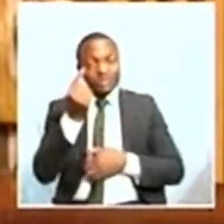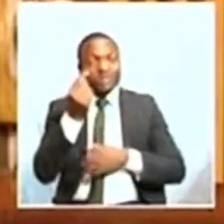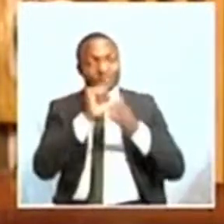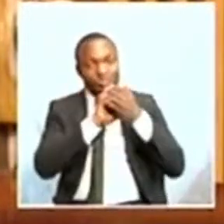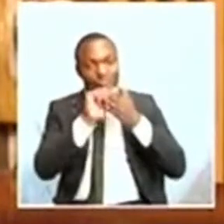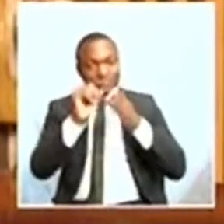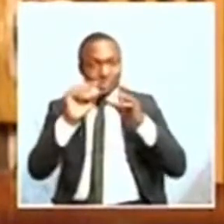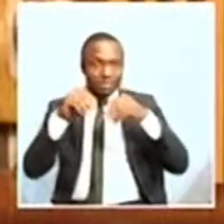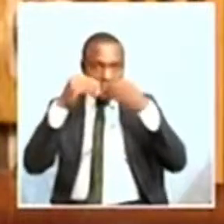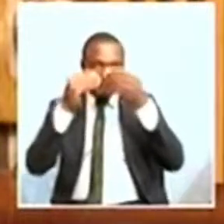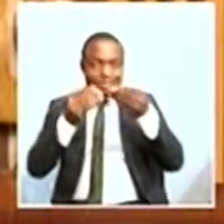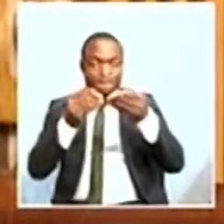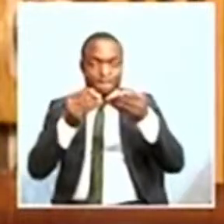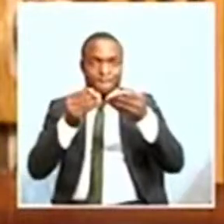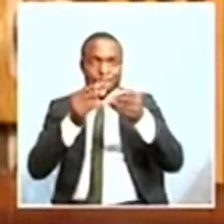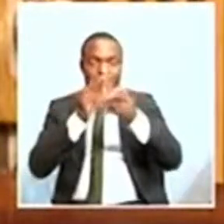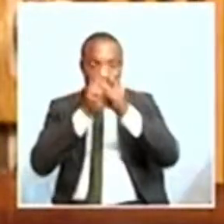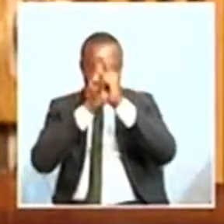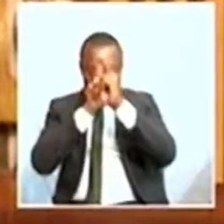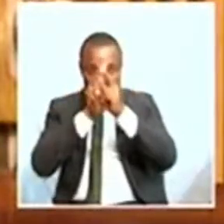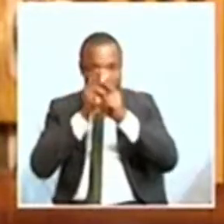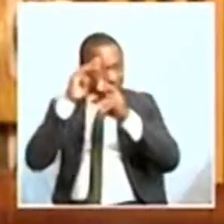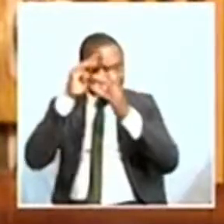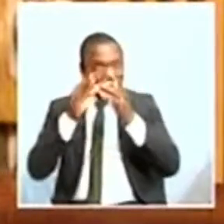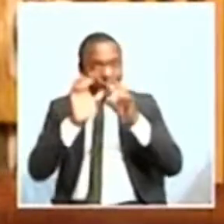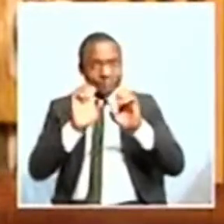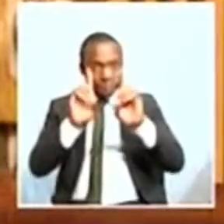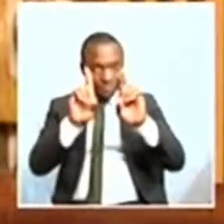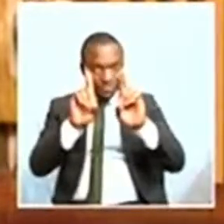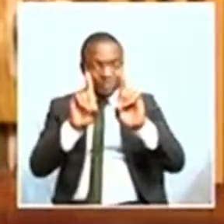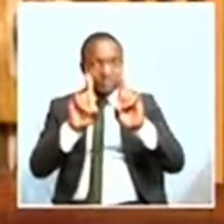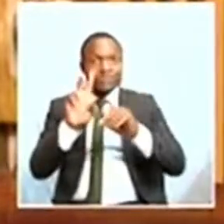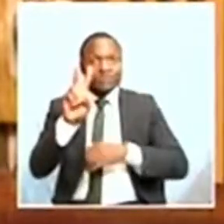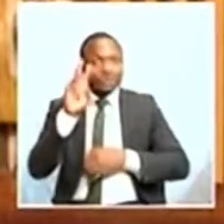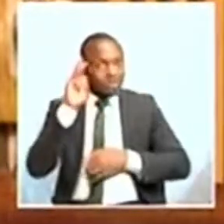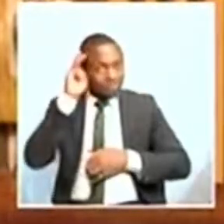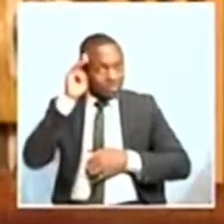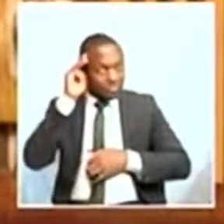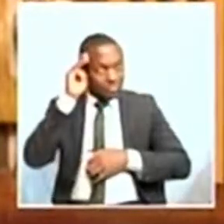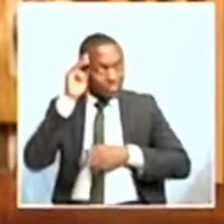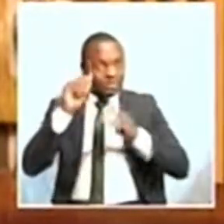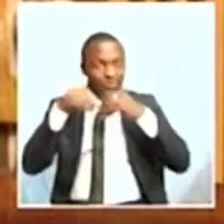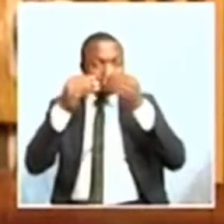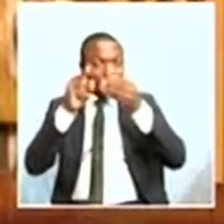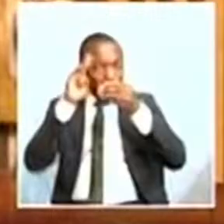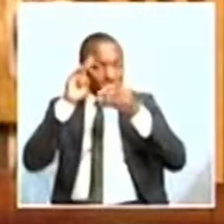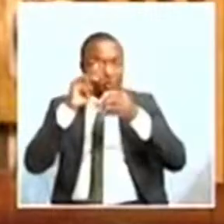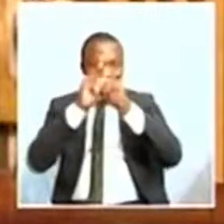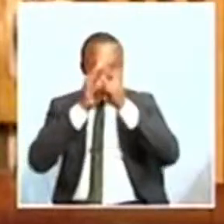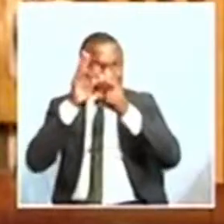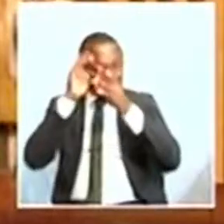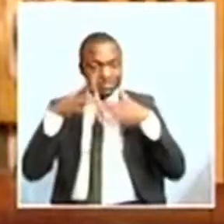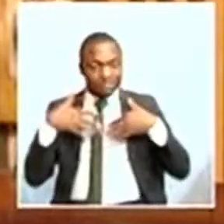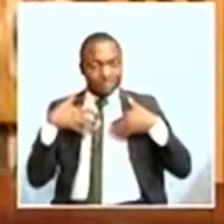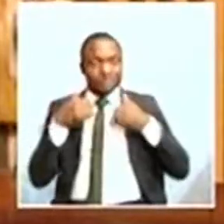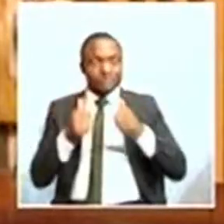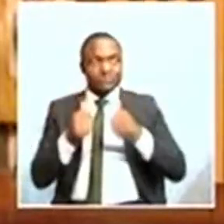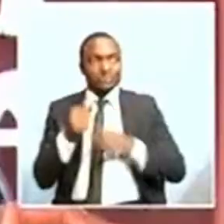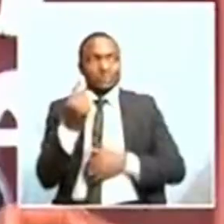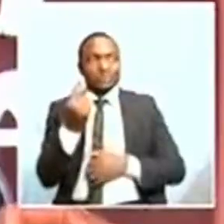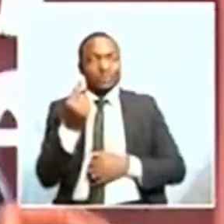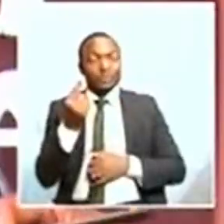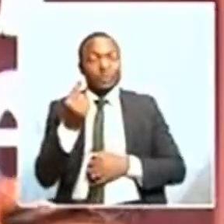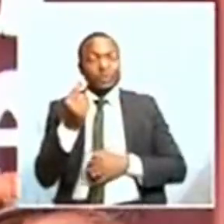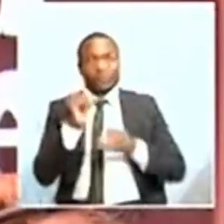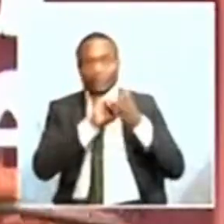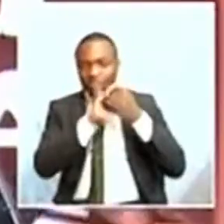statement that was presented by the Minister of Education. 2 statements were presented by the Minister of Health, Pauline. Yes, one of the